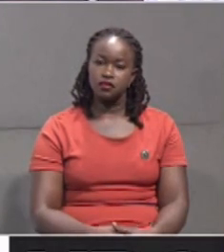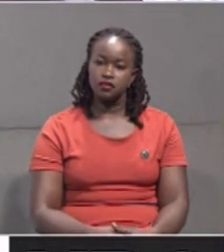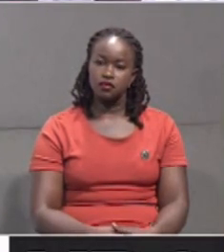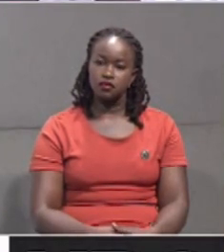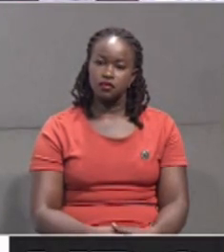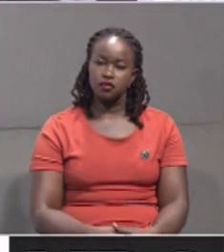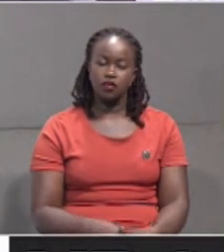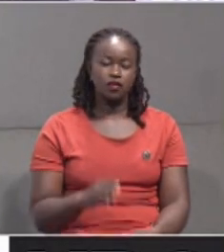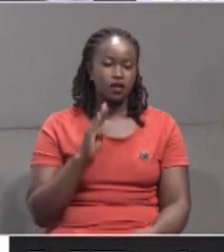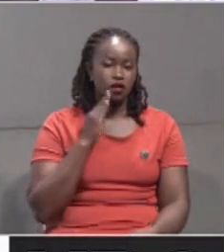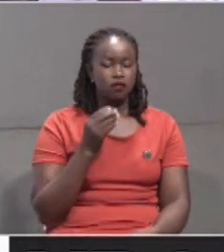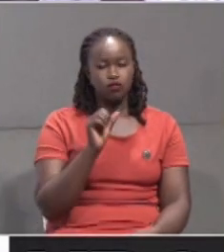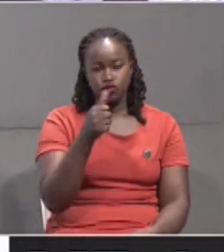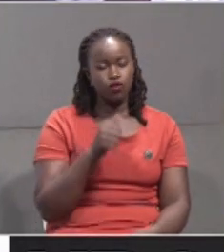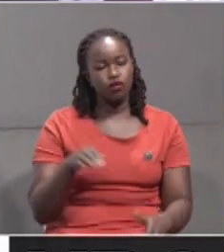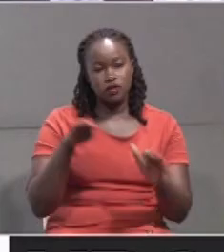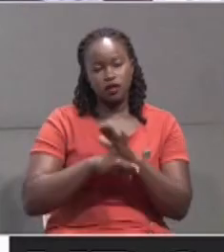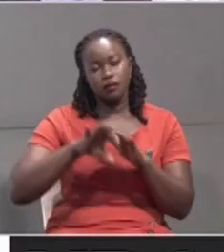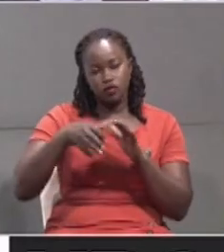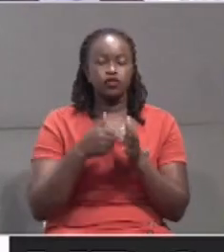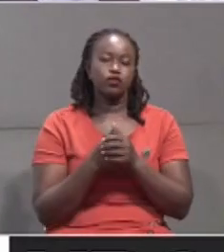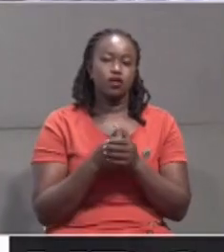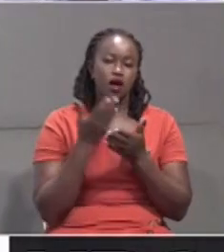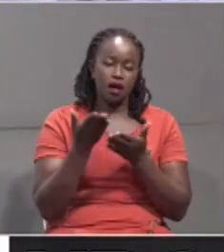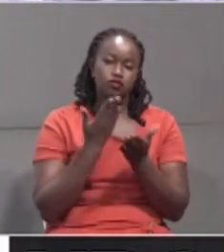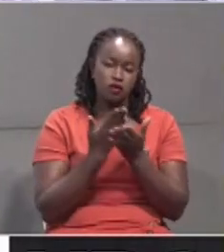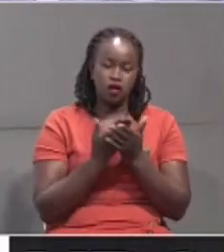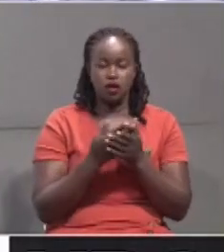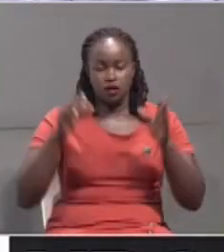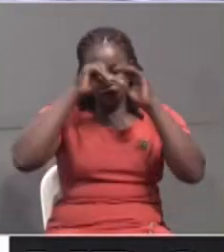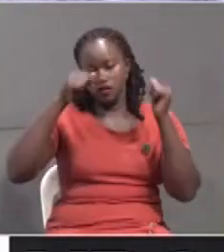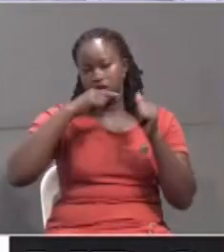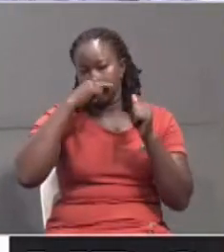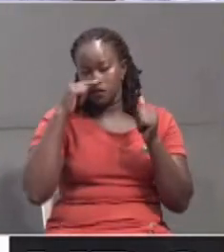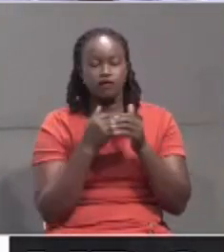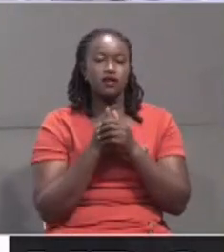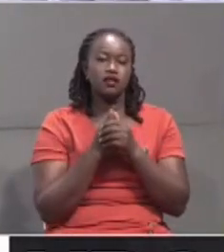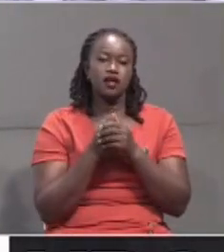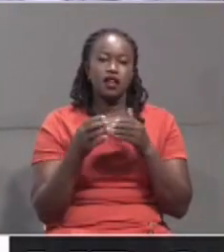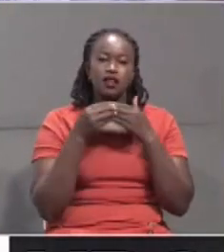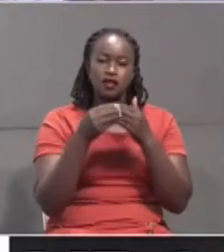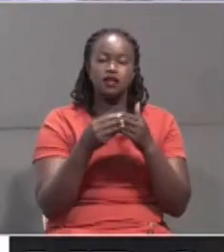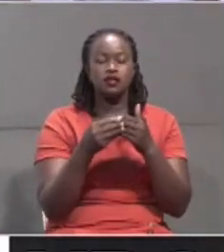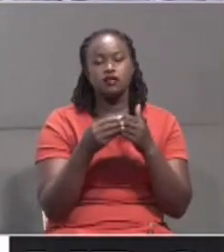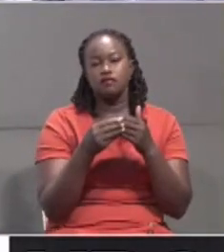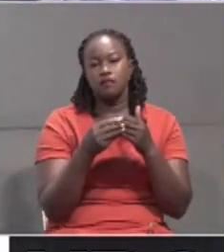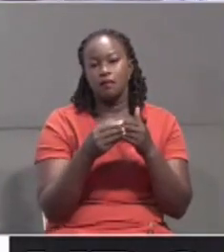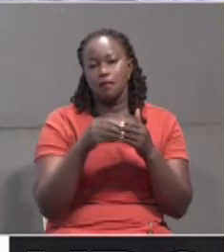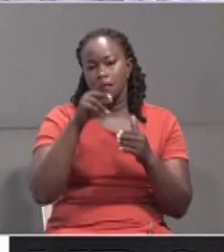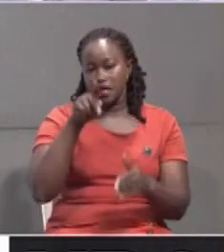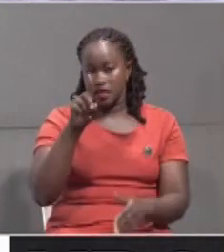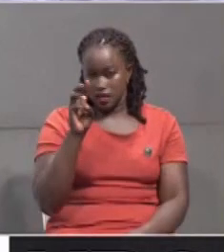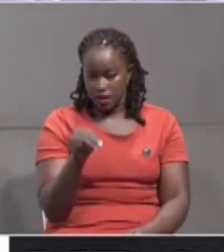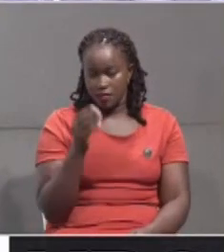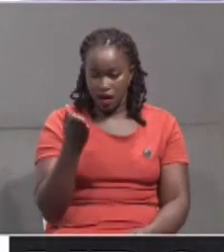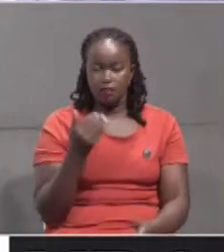In Bunyoro sub-region is a call for action as President Yoweri Museveni champions the cause of wealth creation. With the parish development model that